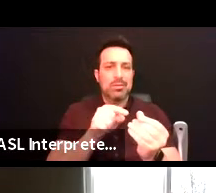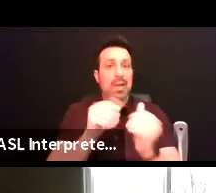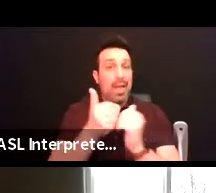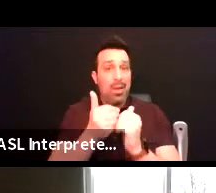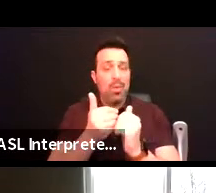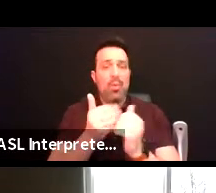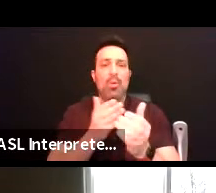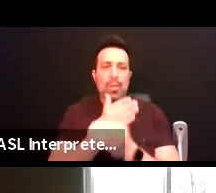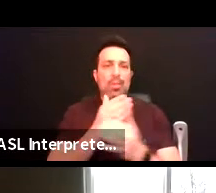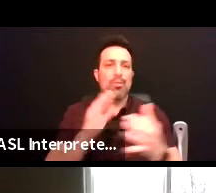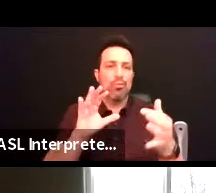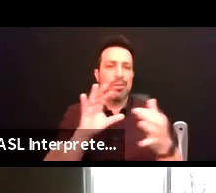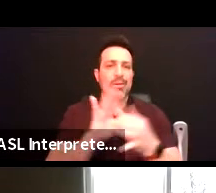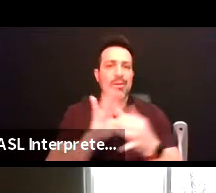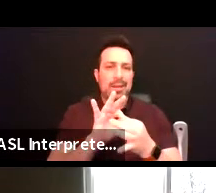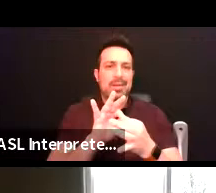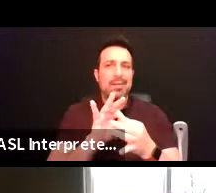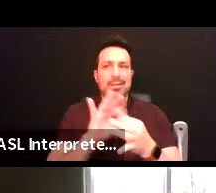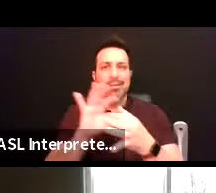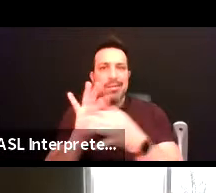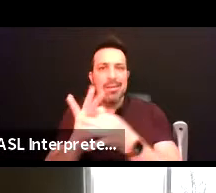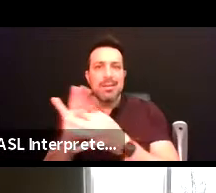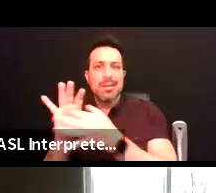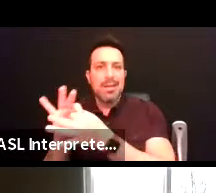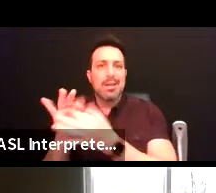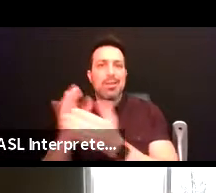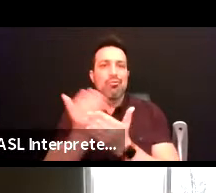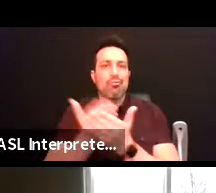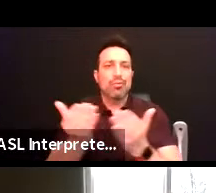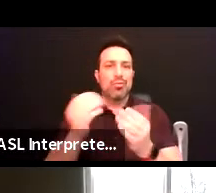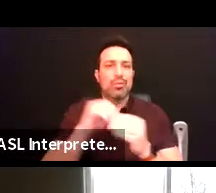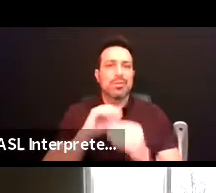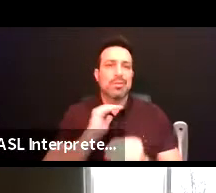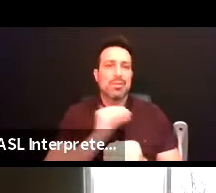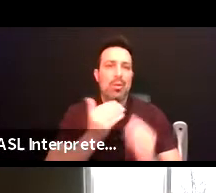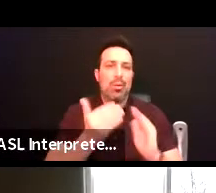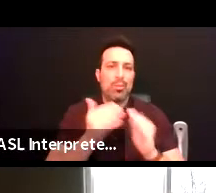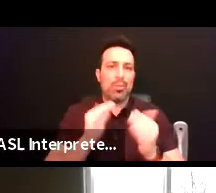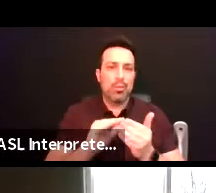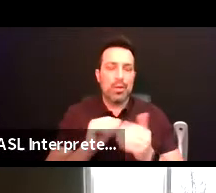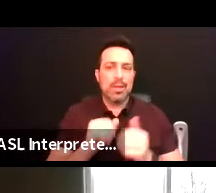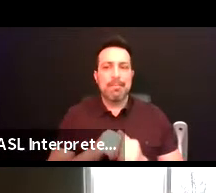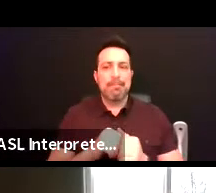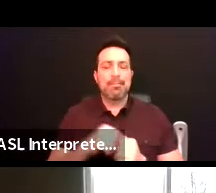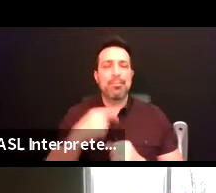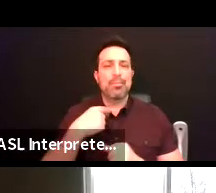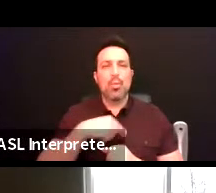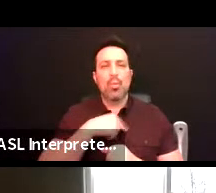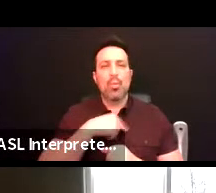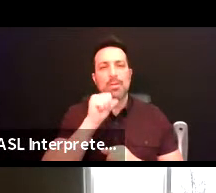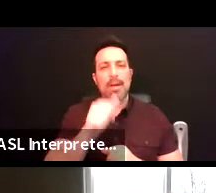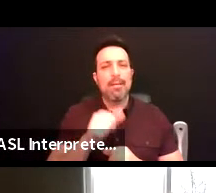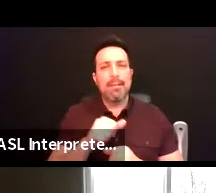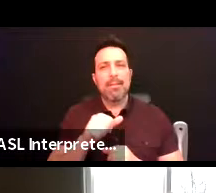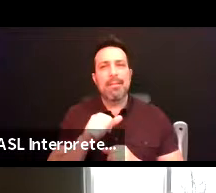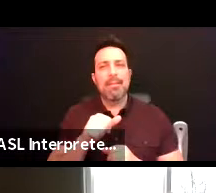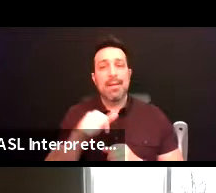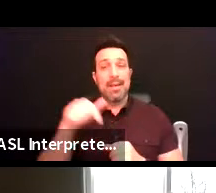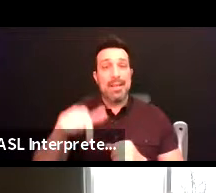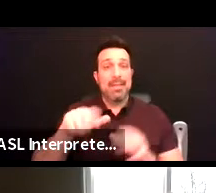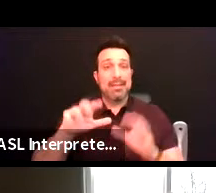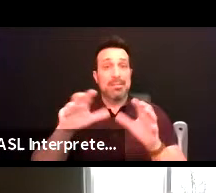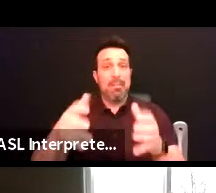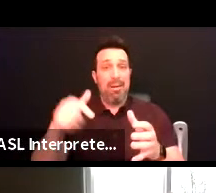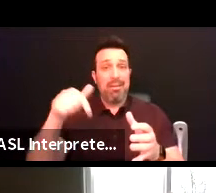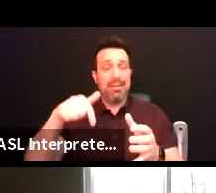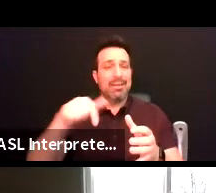through connecting to resources in our community. And that we're not, this body is